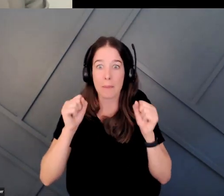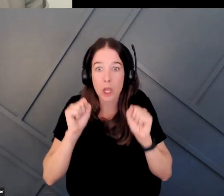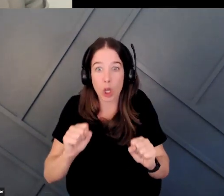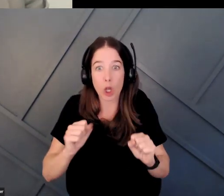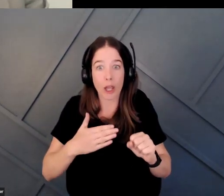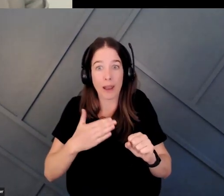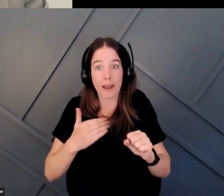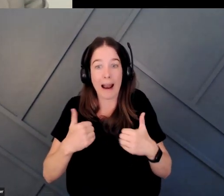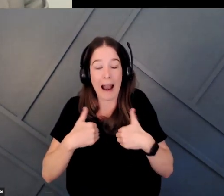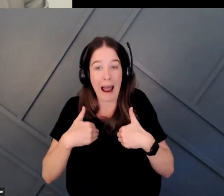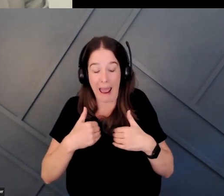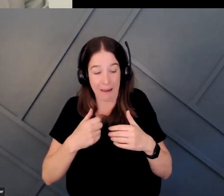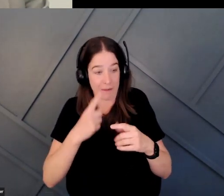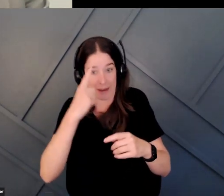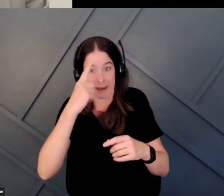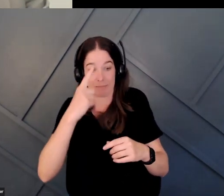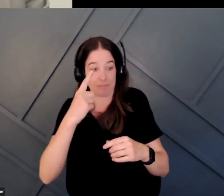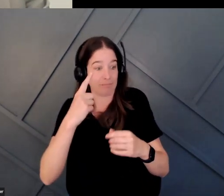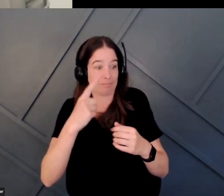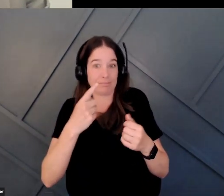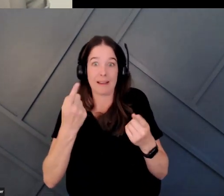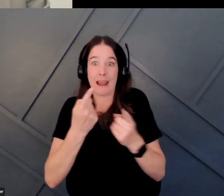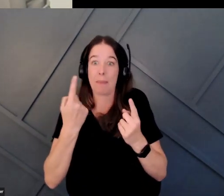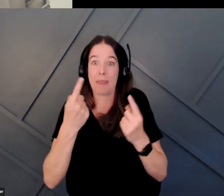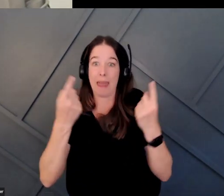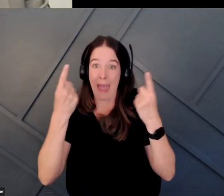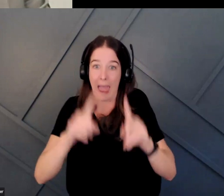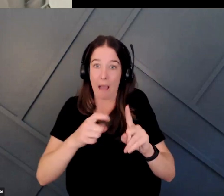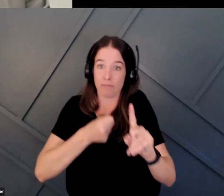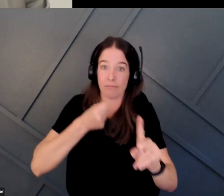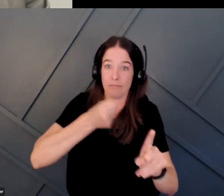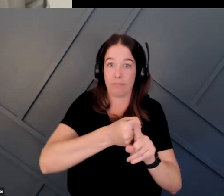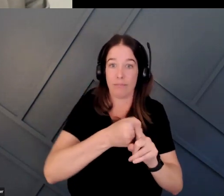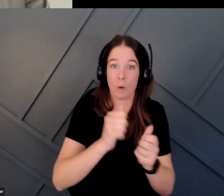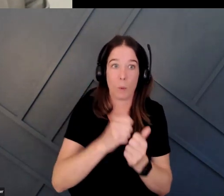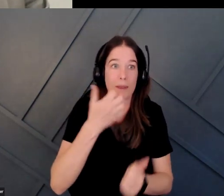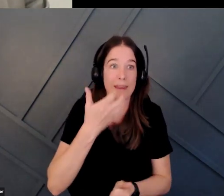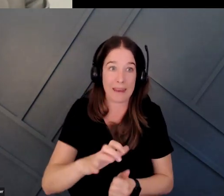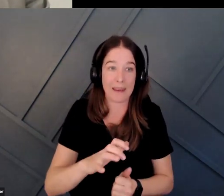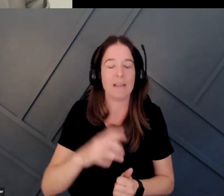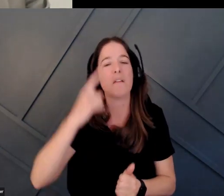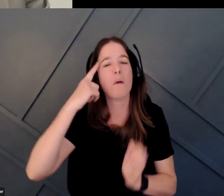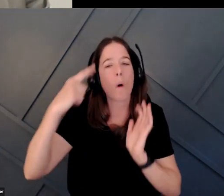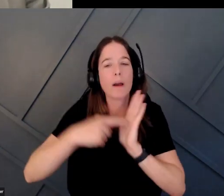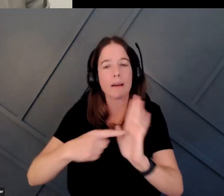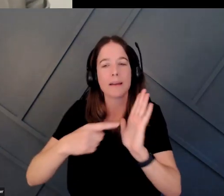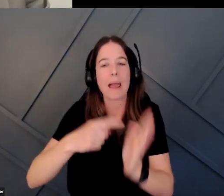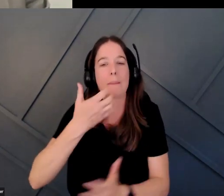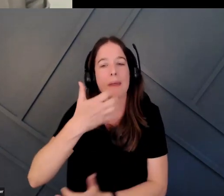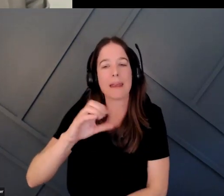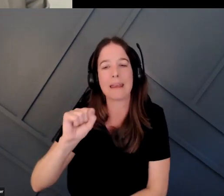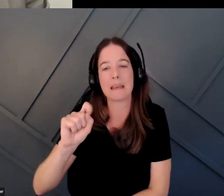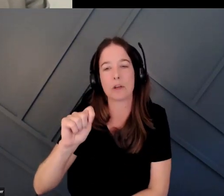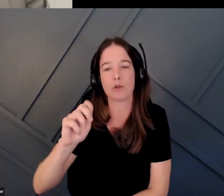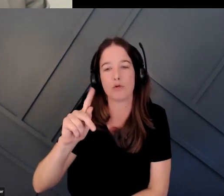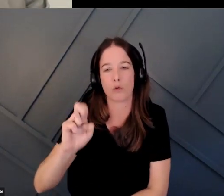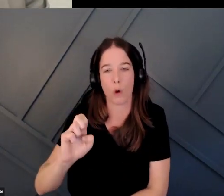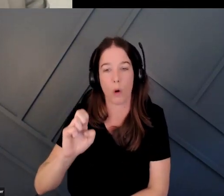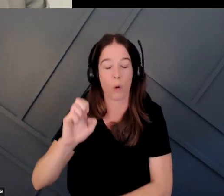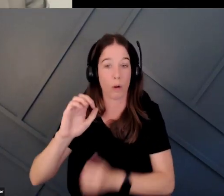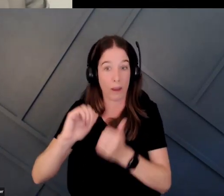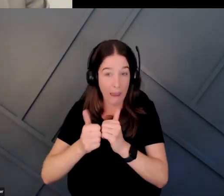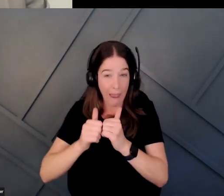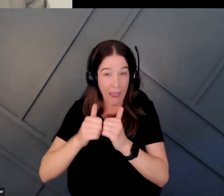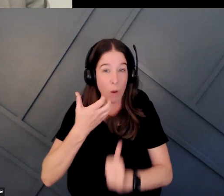temperatures by redirecting oxygen and blood flow away from the stomach and intestines toward the skin to cool down. When